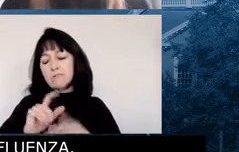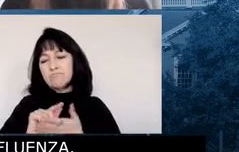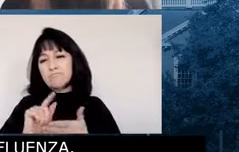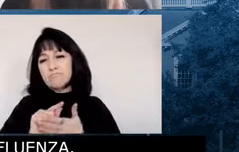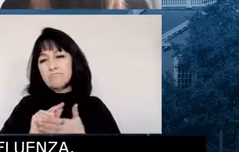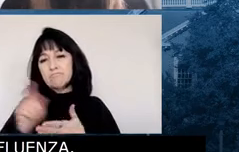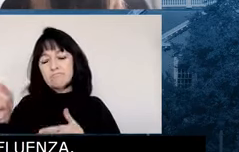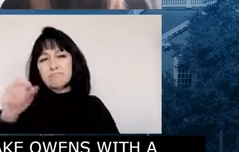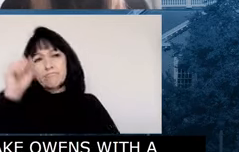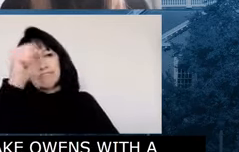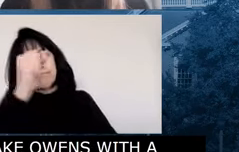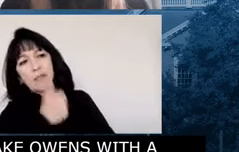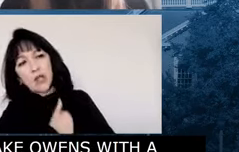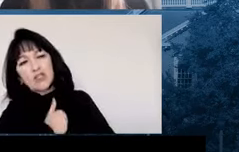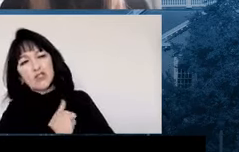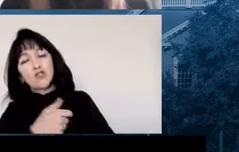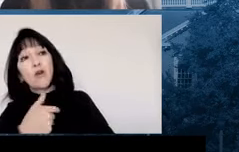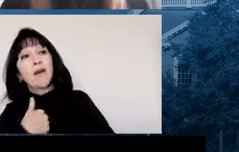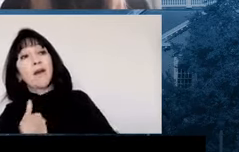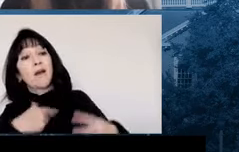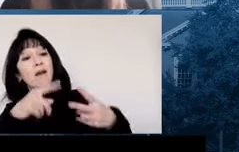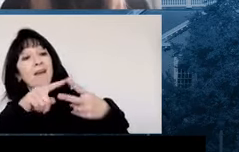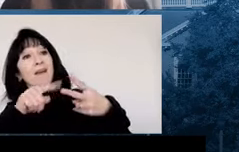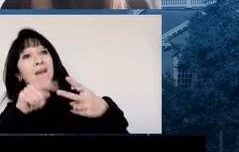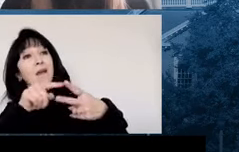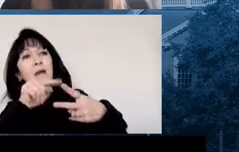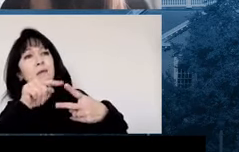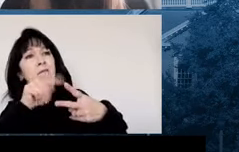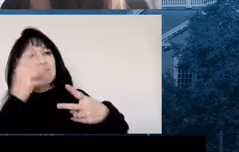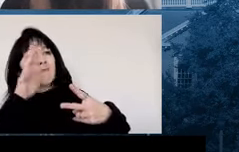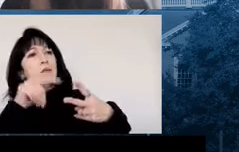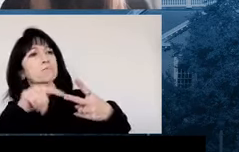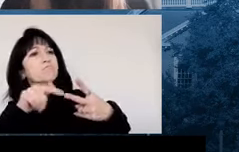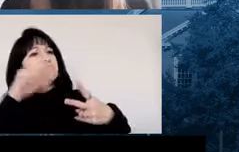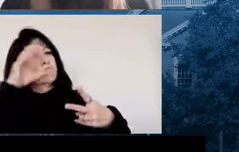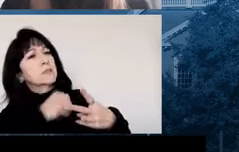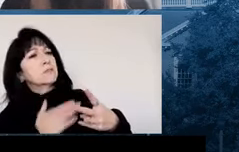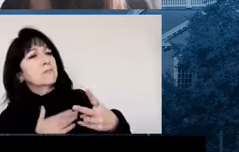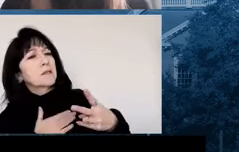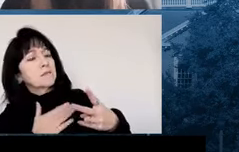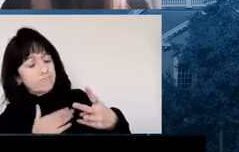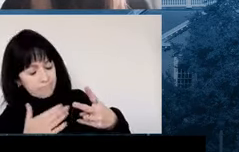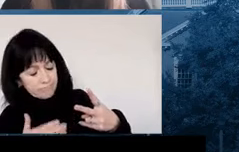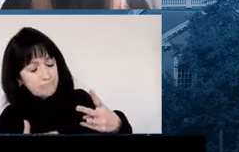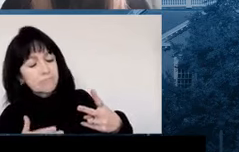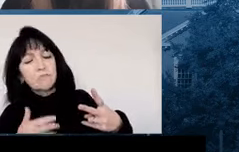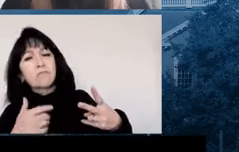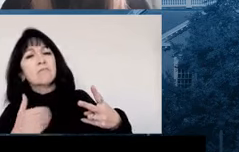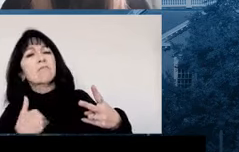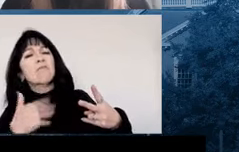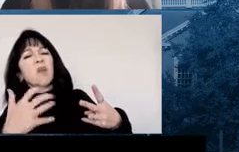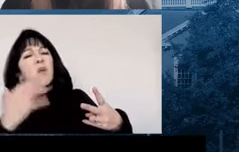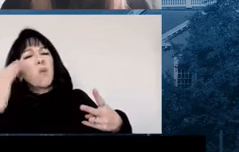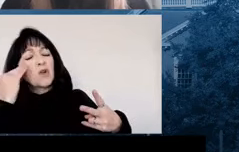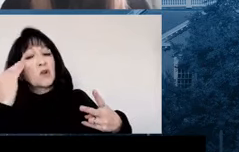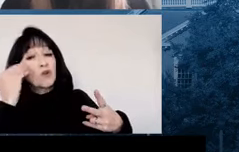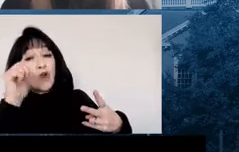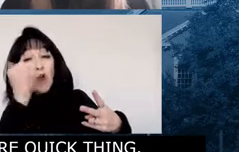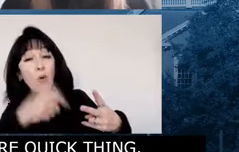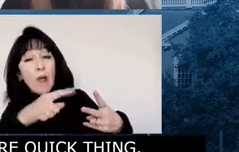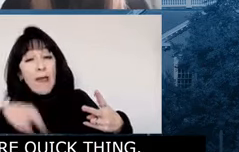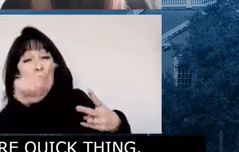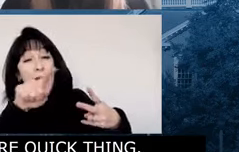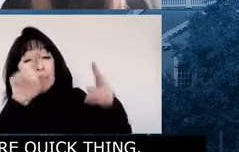Yeah, sorry. Just one more quick thing. Obviously, it's understandably early, but I'm wondering if there's any metrics or